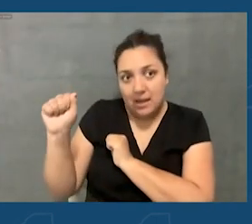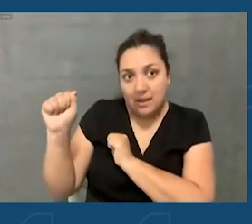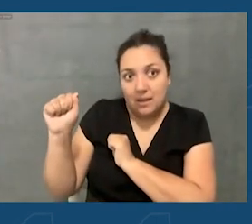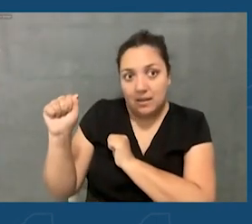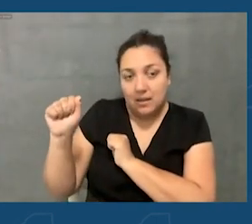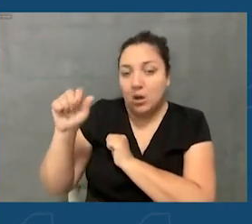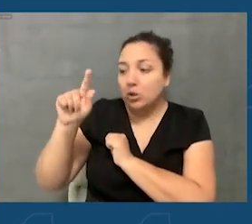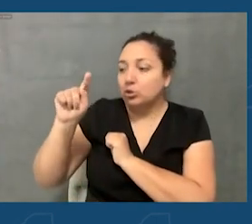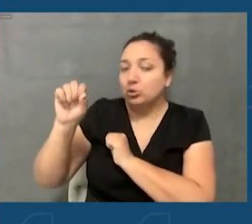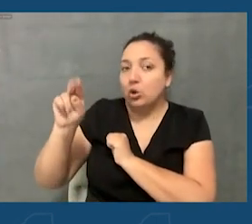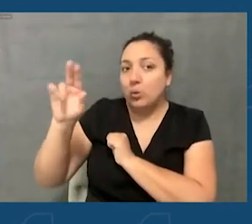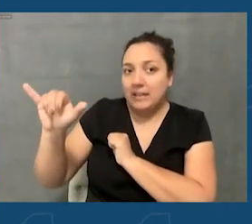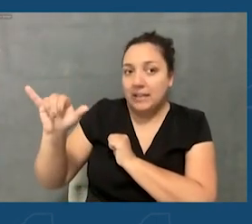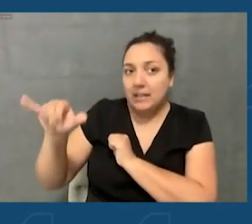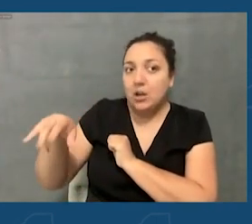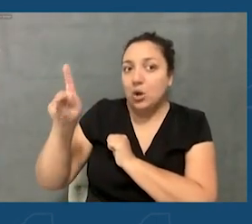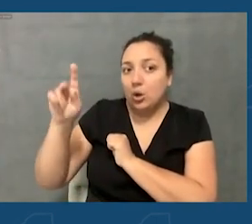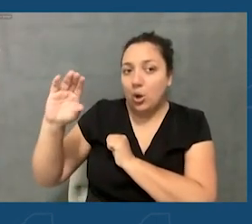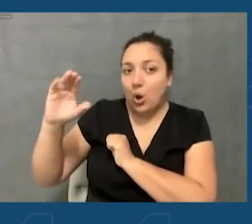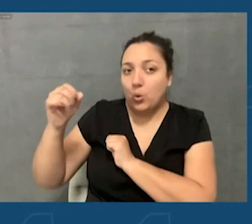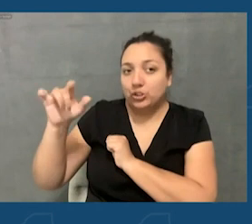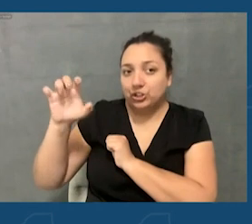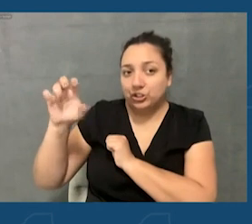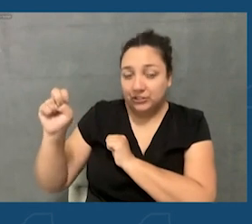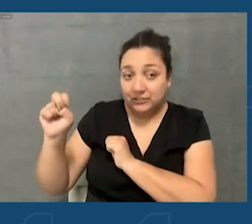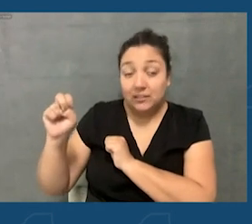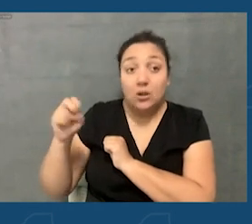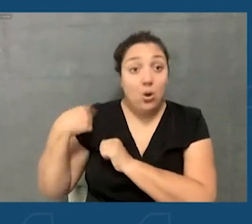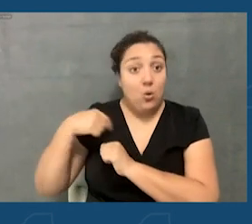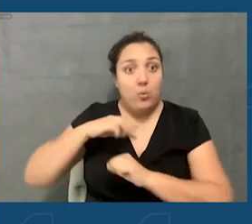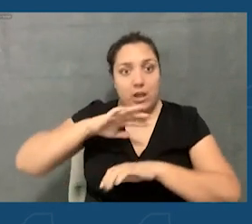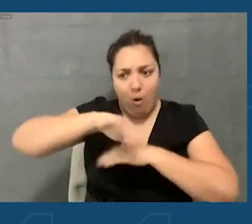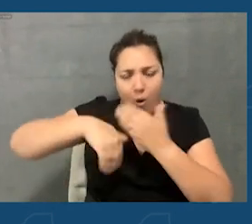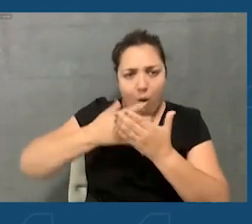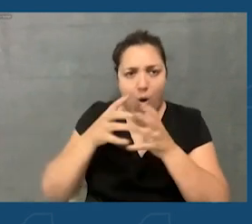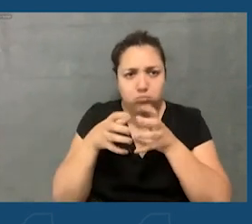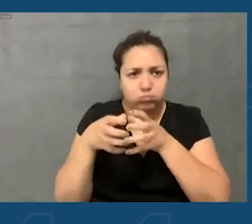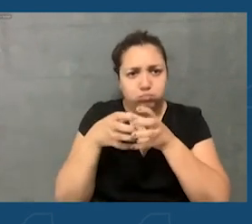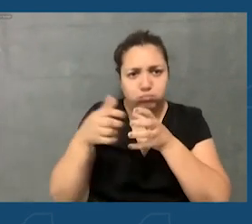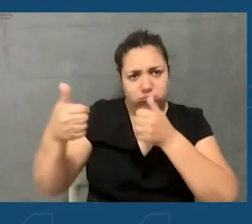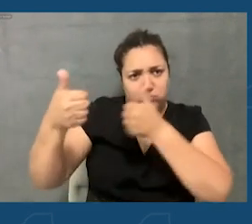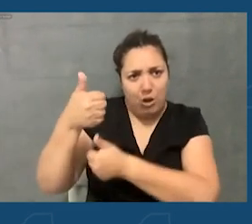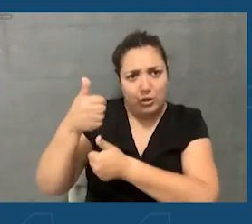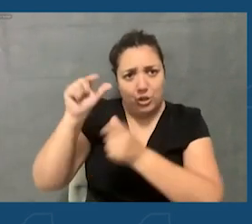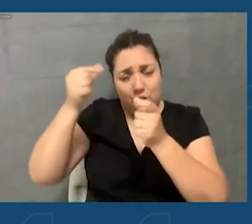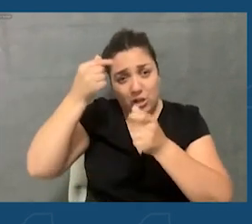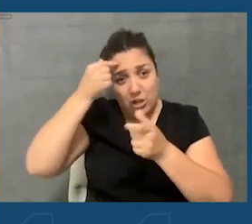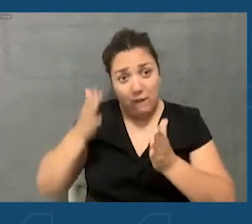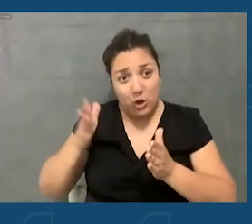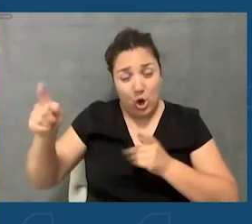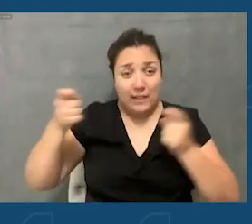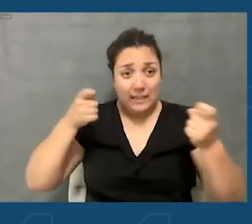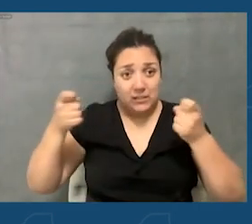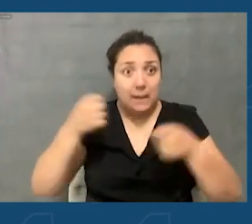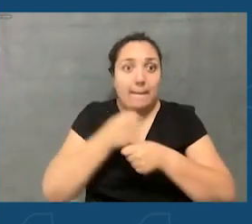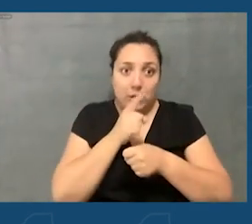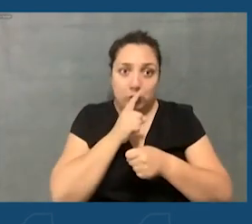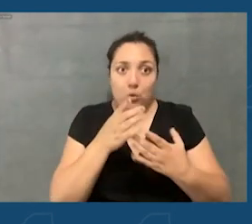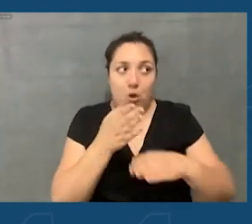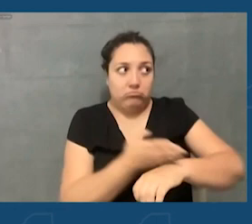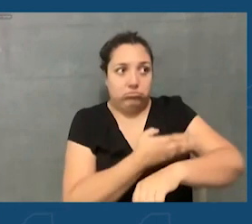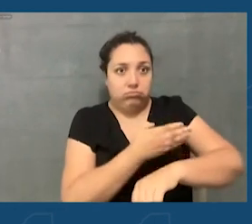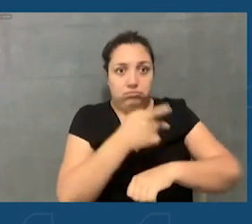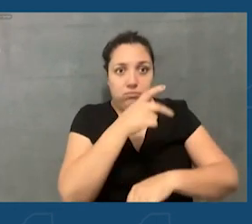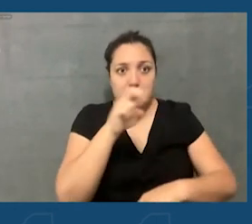represent a watershed. We have come together under Governor Hochul's leadership to make sure that we are changing Penn. And I want to thank Tony